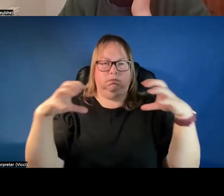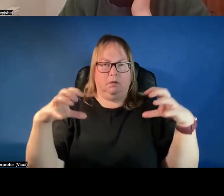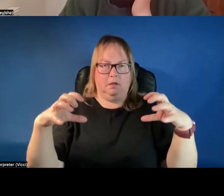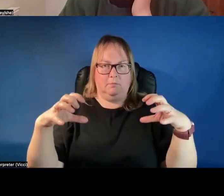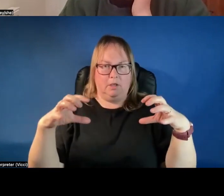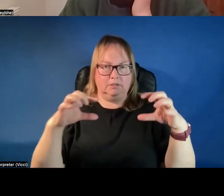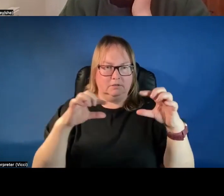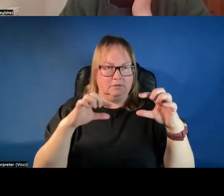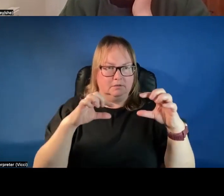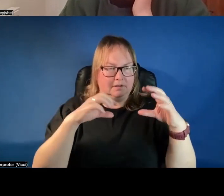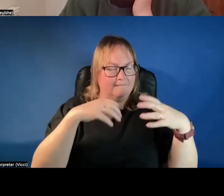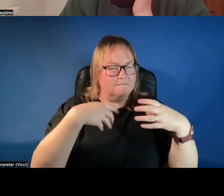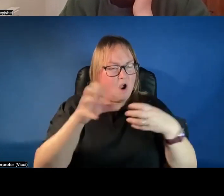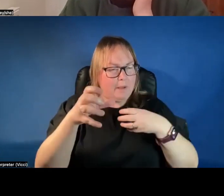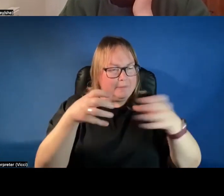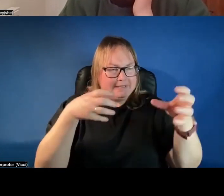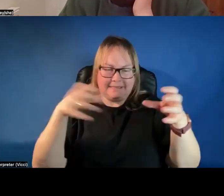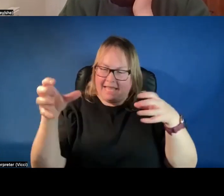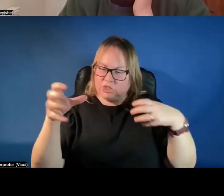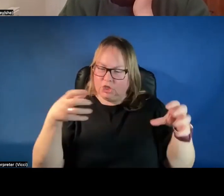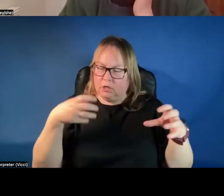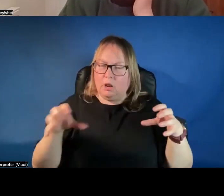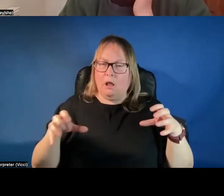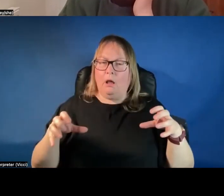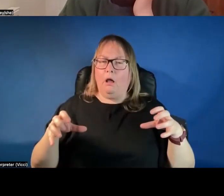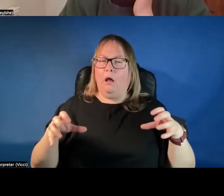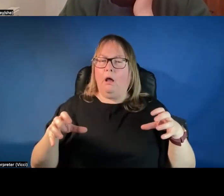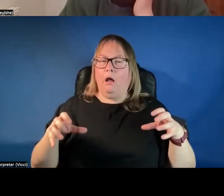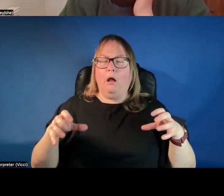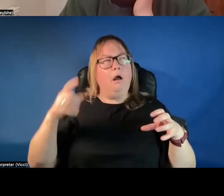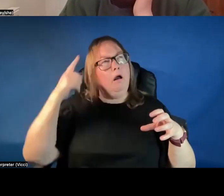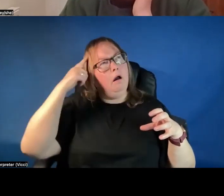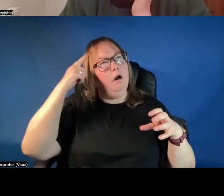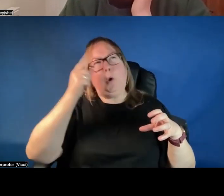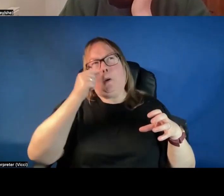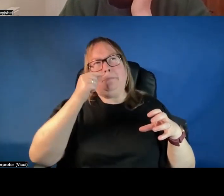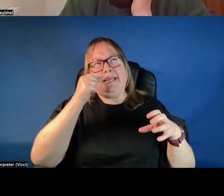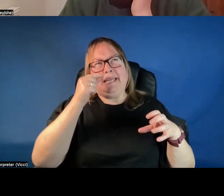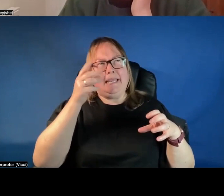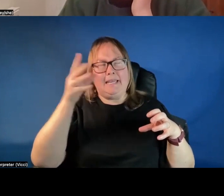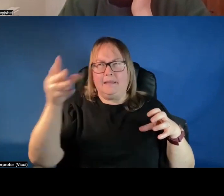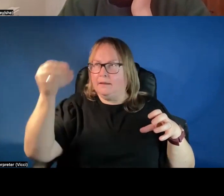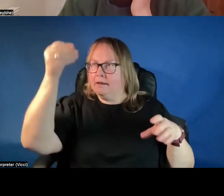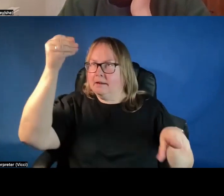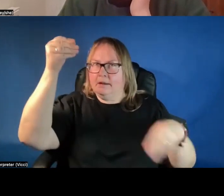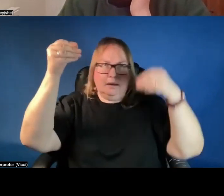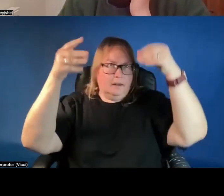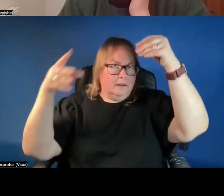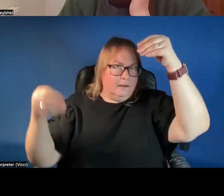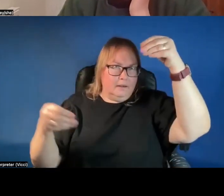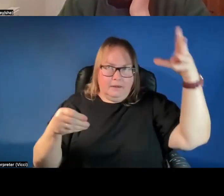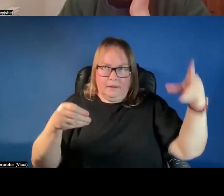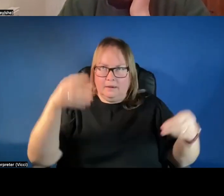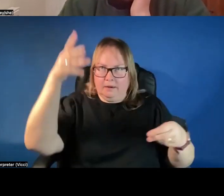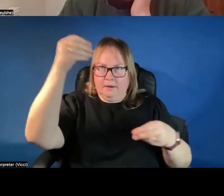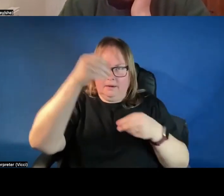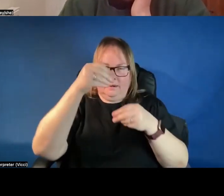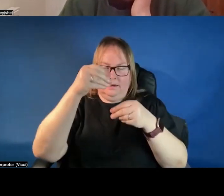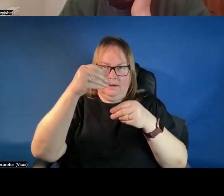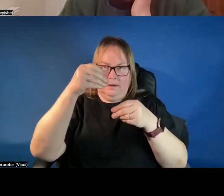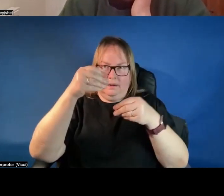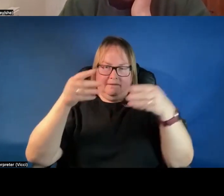you really, in my mind's eye, I do see these small bits that then come together, which I think really